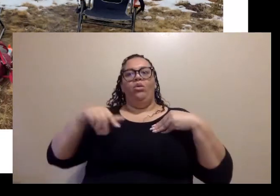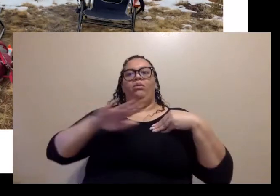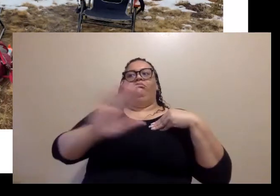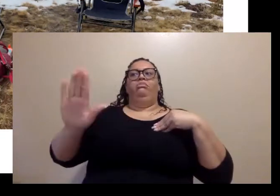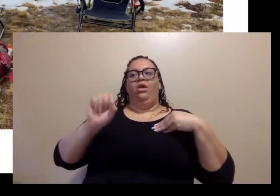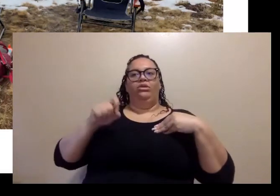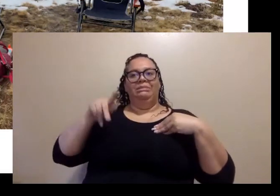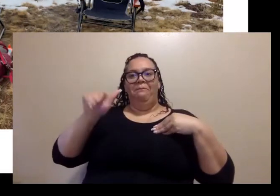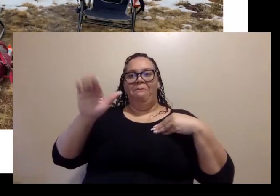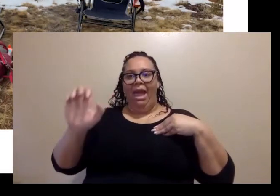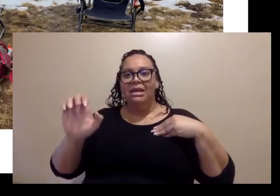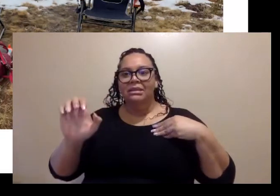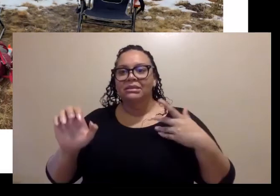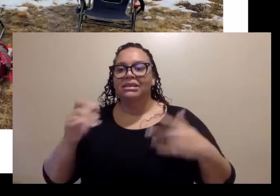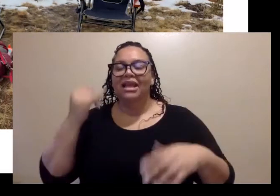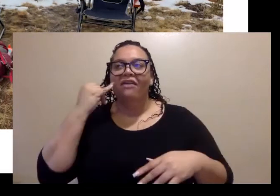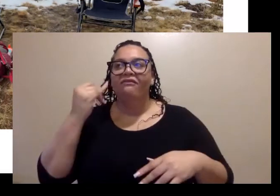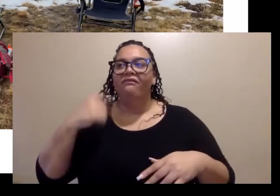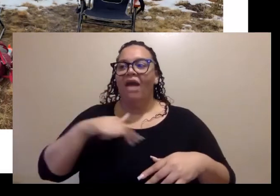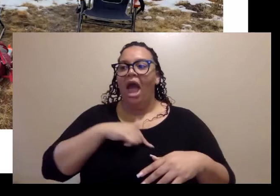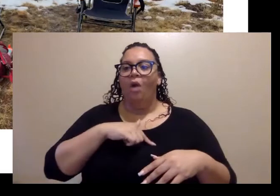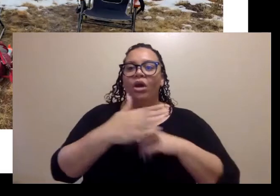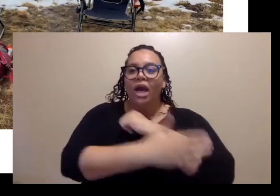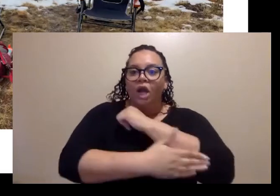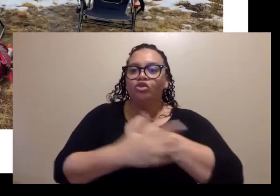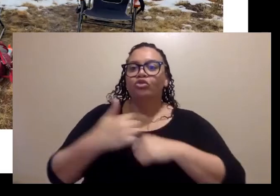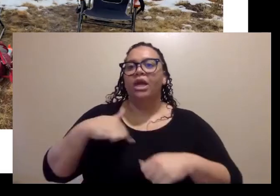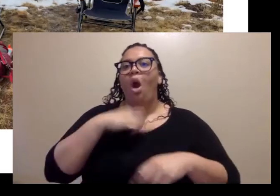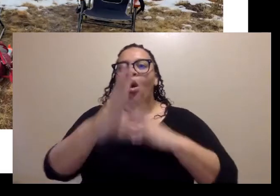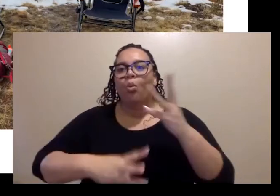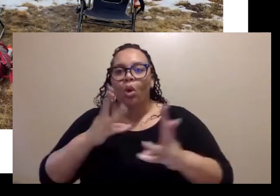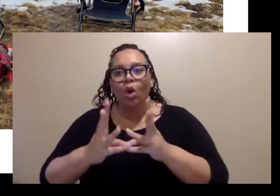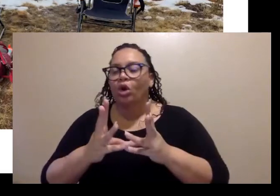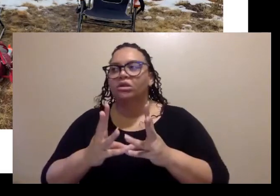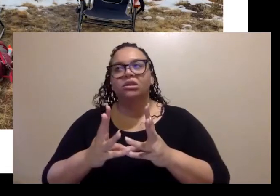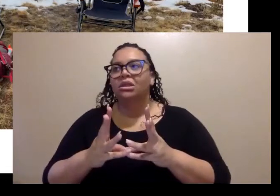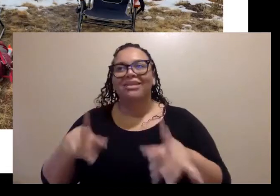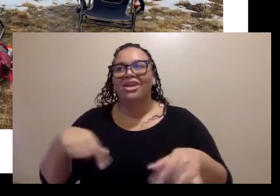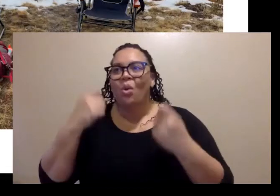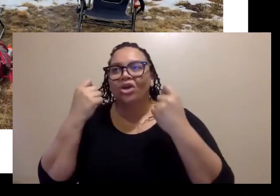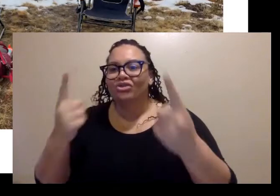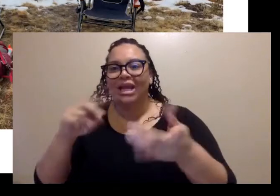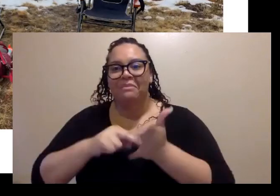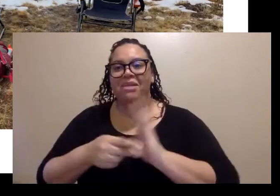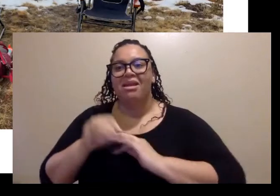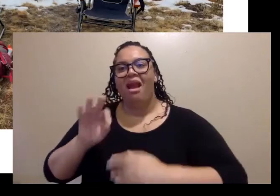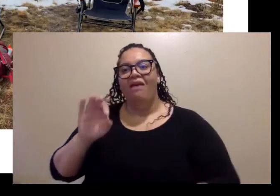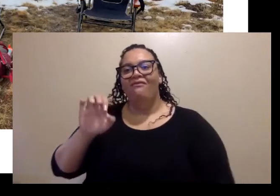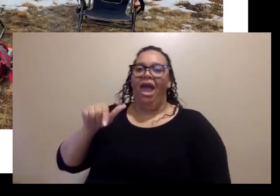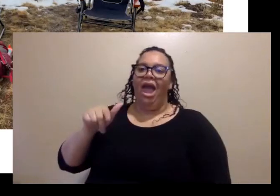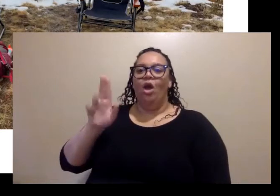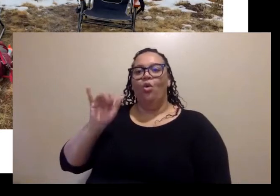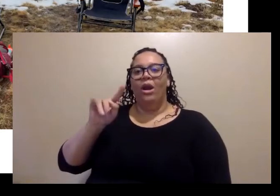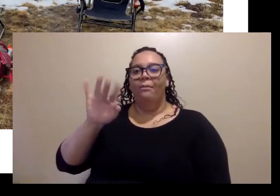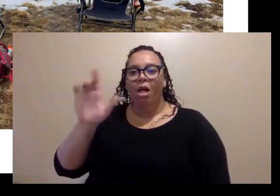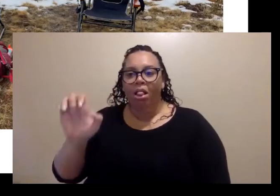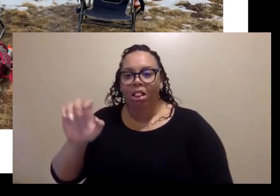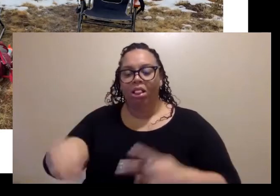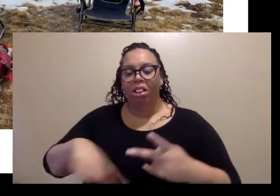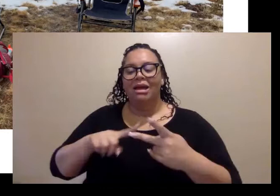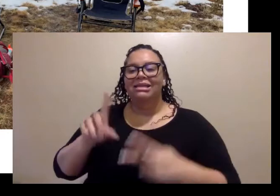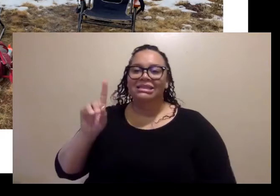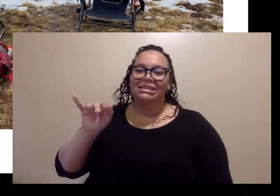our country, our world is behind on what it means to be equitable, what it means to be diverse, what it